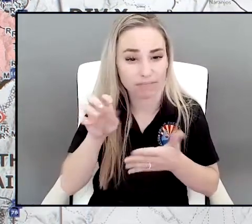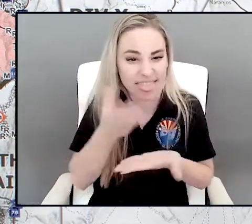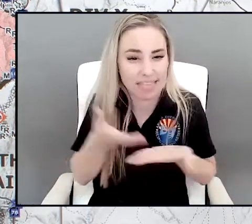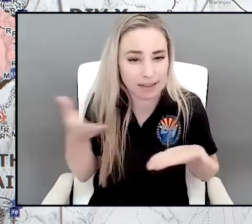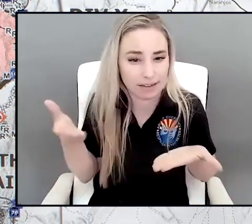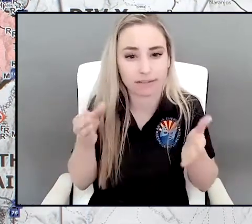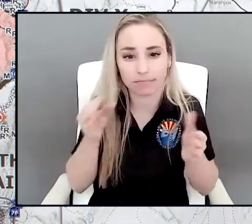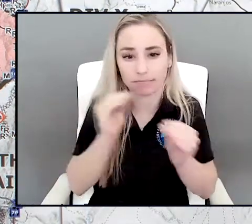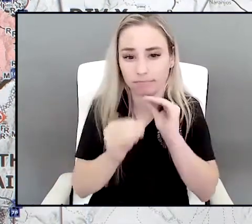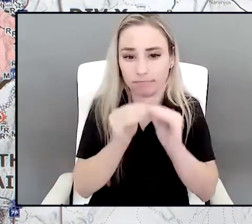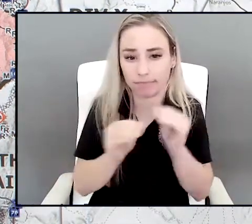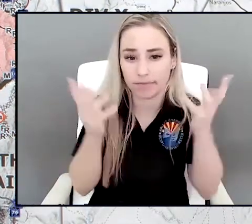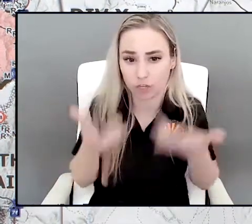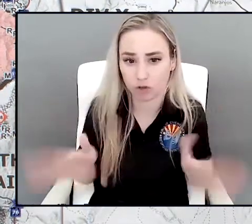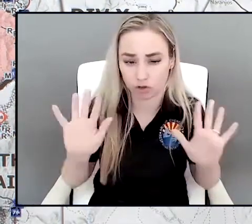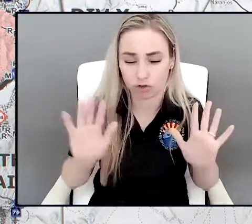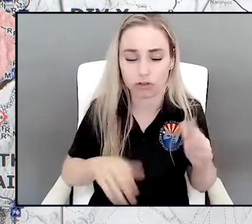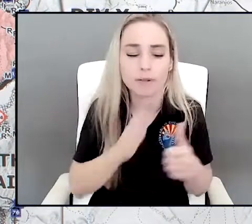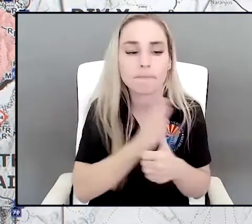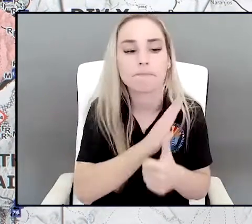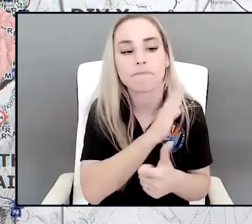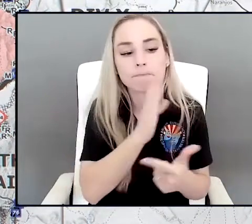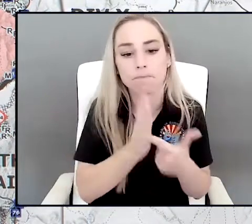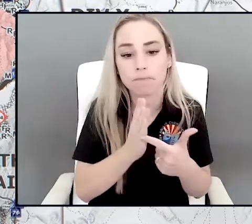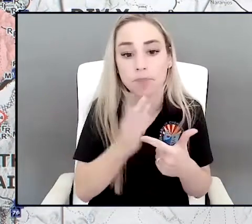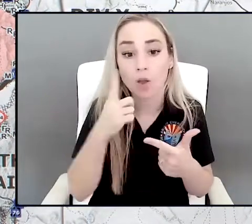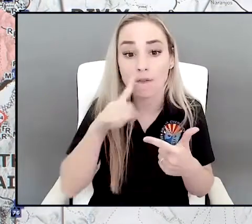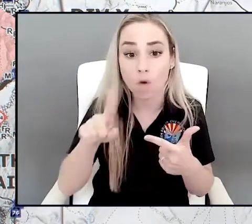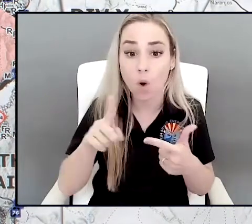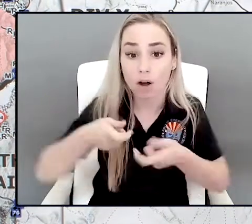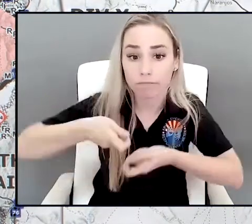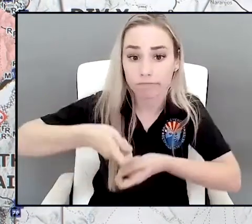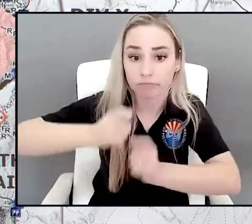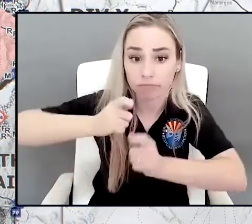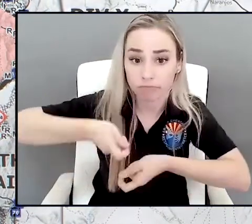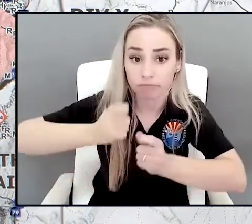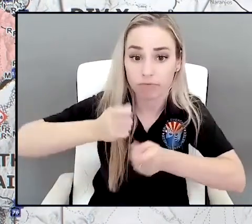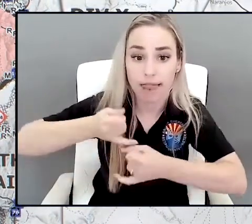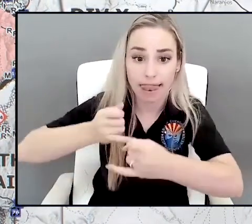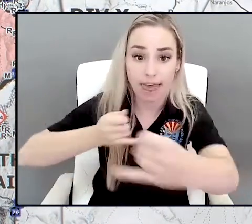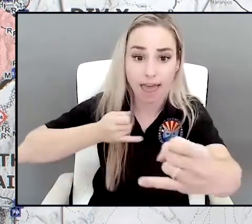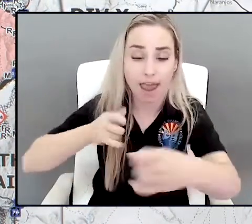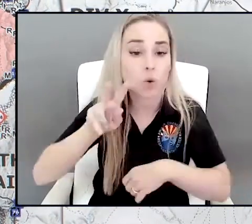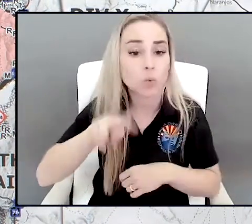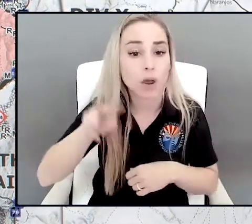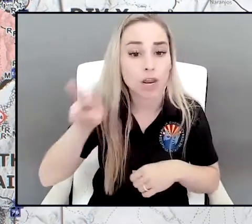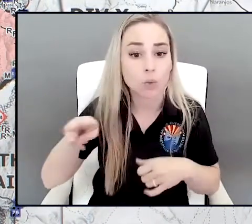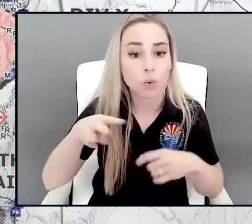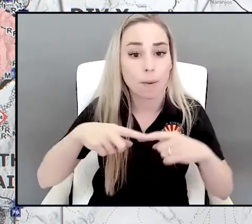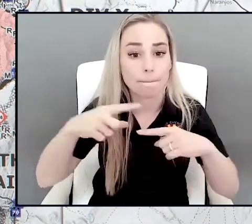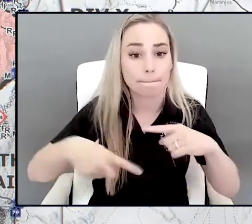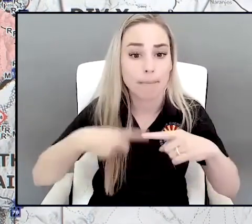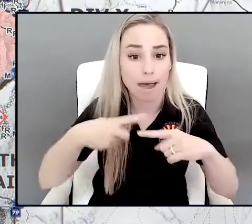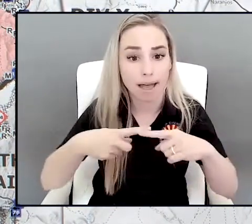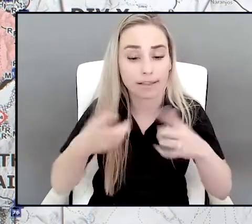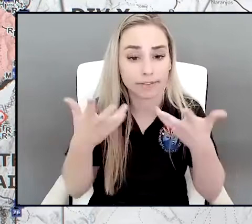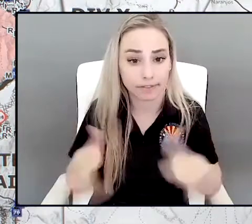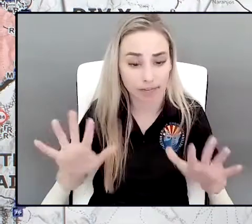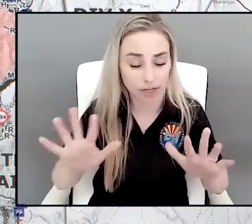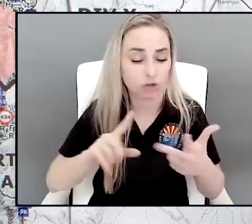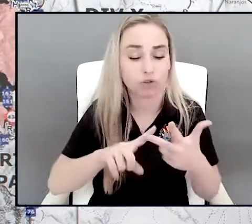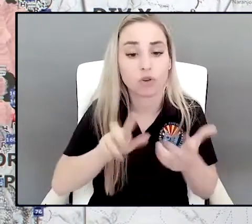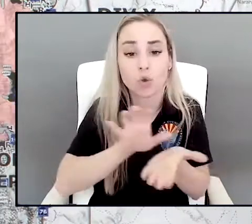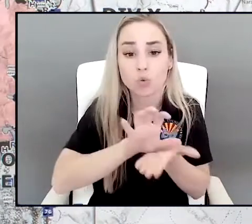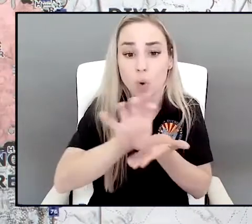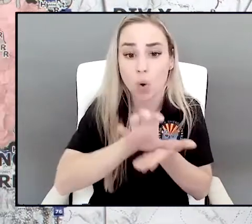that have been completed at this time. For the hand line, there's been 22 miles completed. Dozer